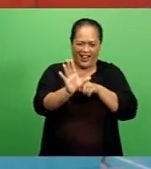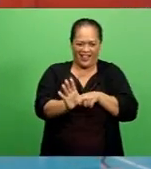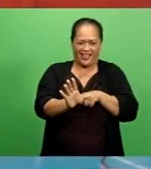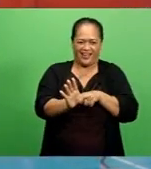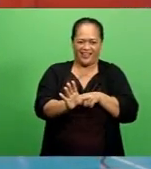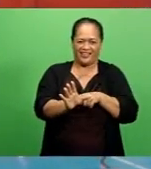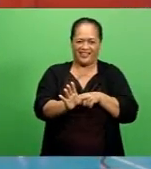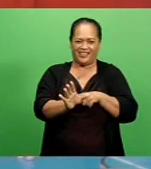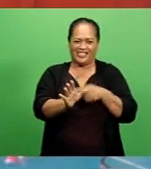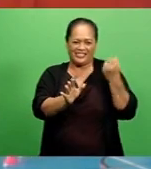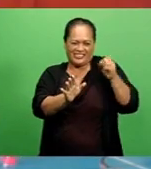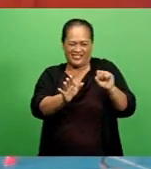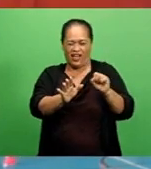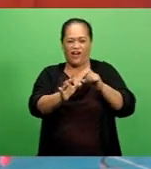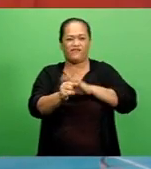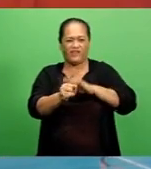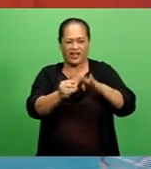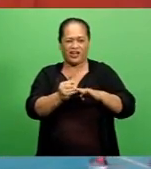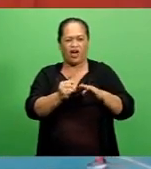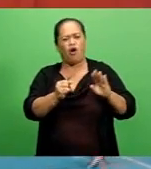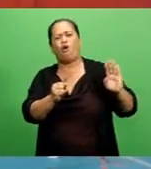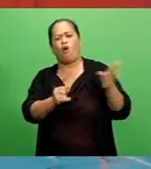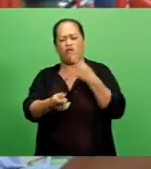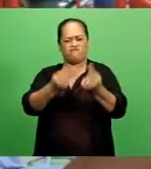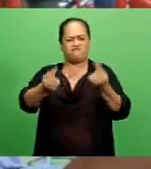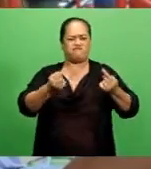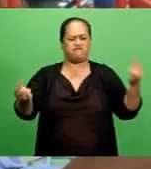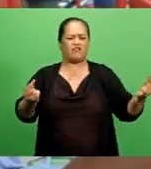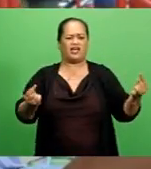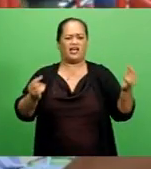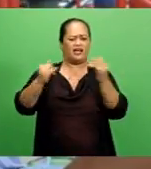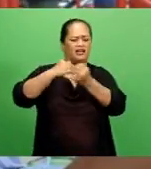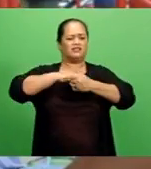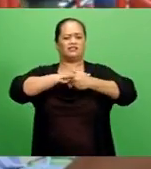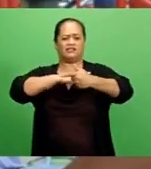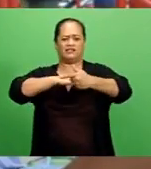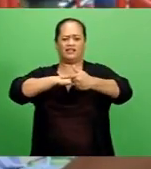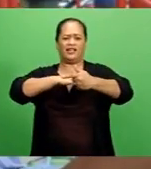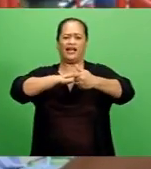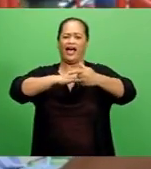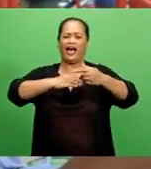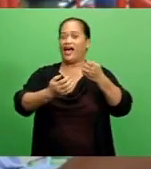everybody's level of energy will be different. Since it's the finals, everybody will be giving their